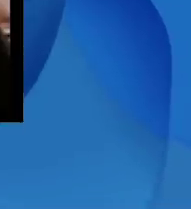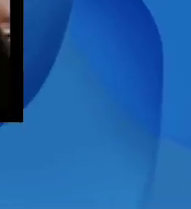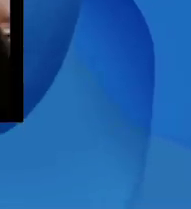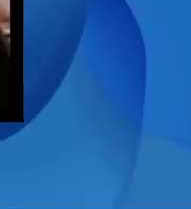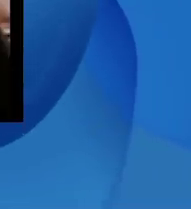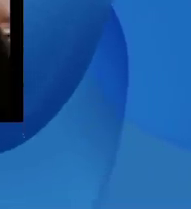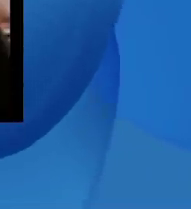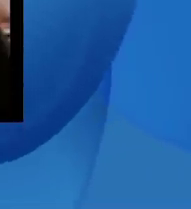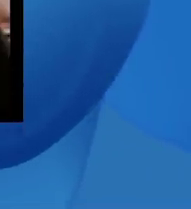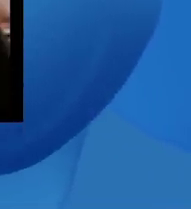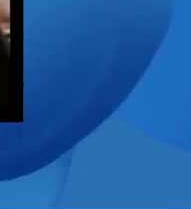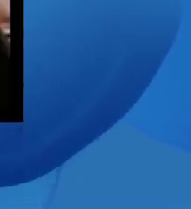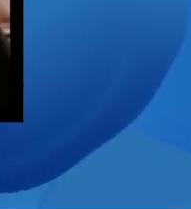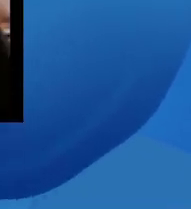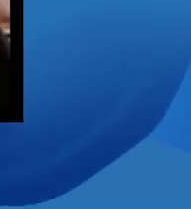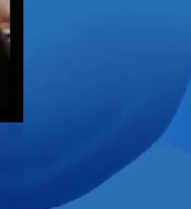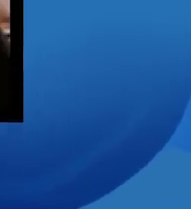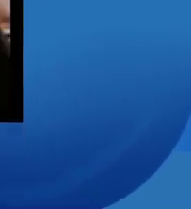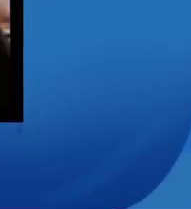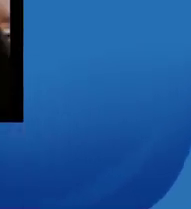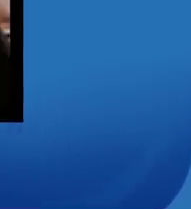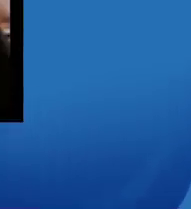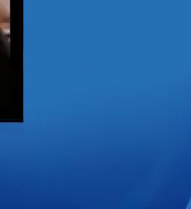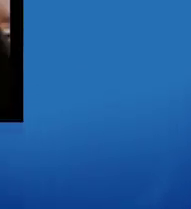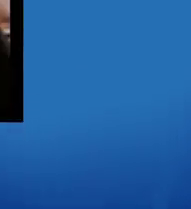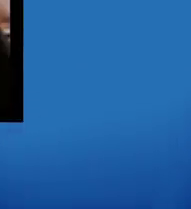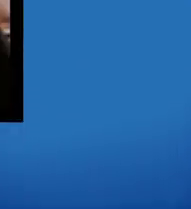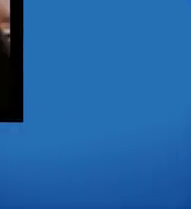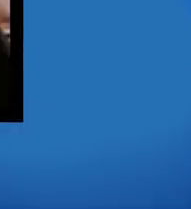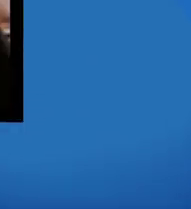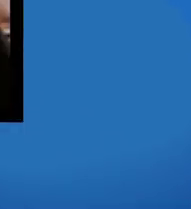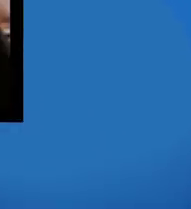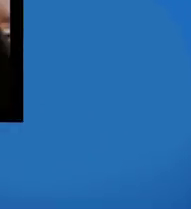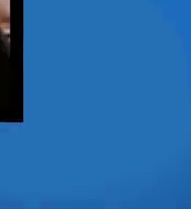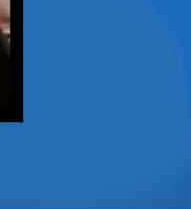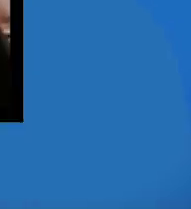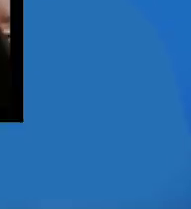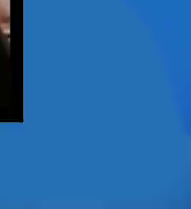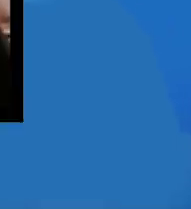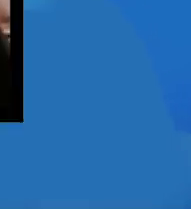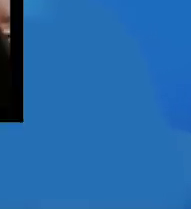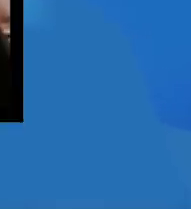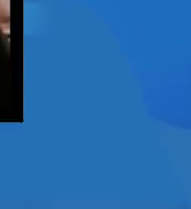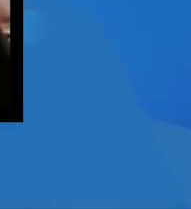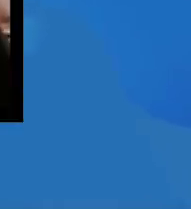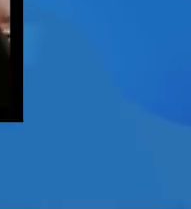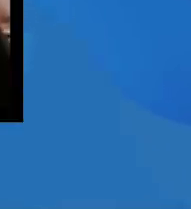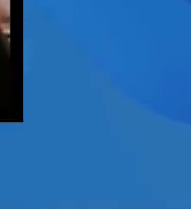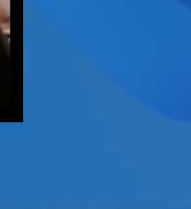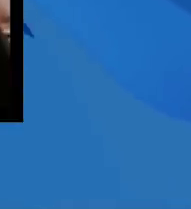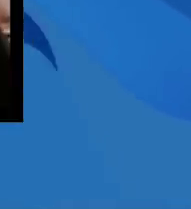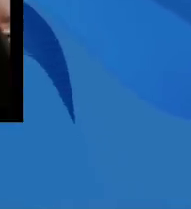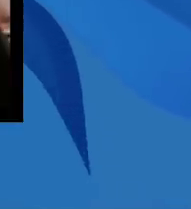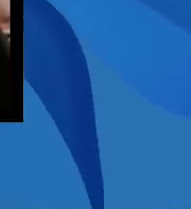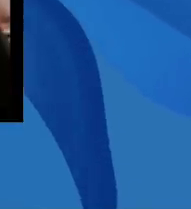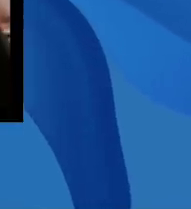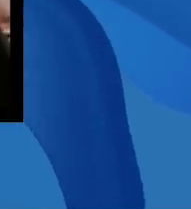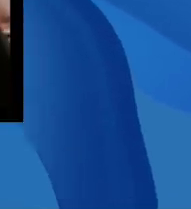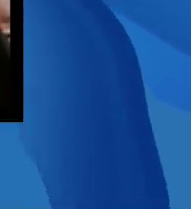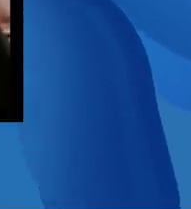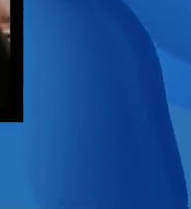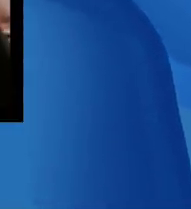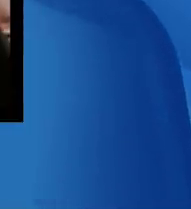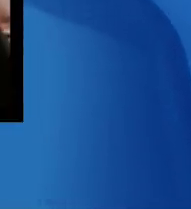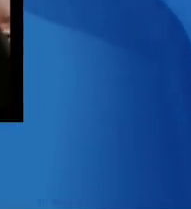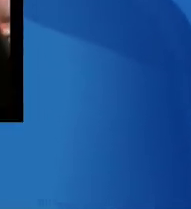him to feel what's going on inside the robot. So if the robot is shifting its own weight, the operator can feel how